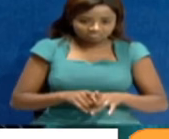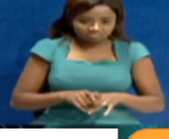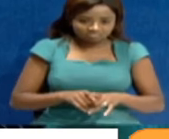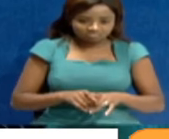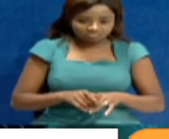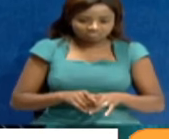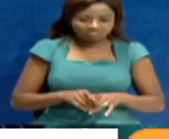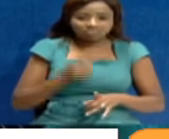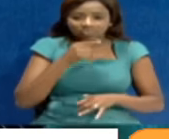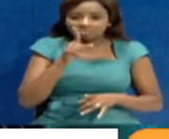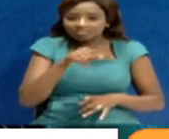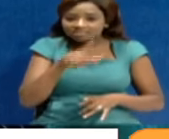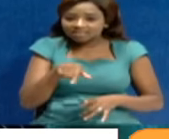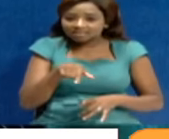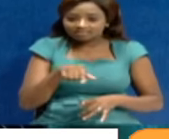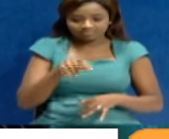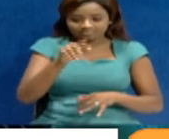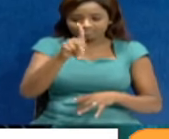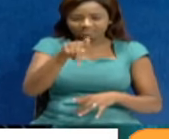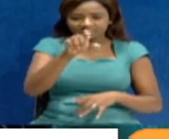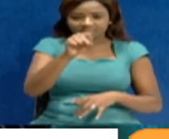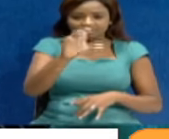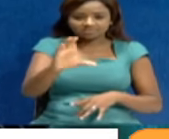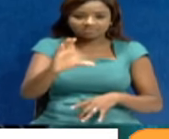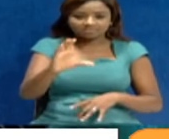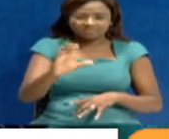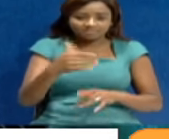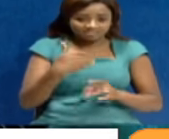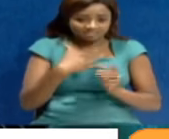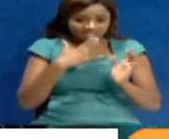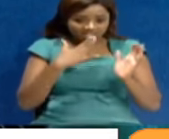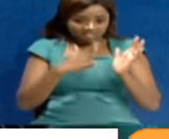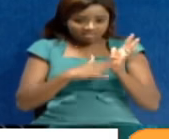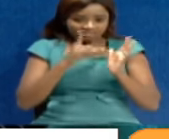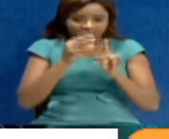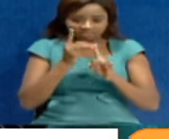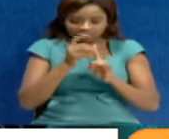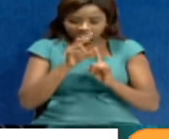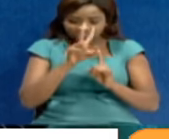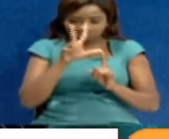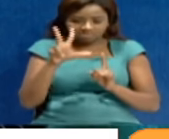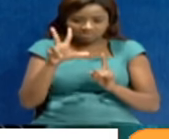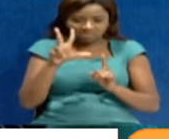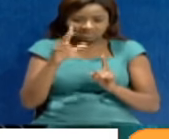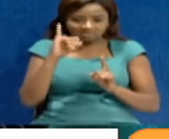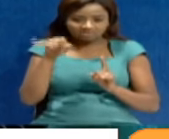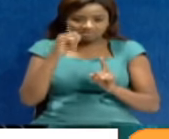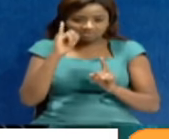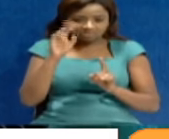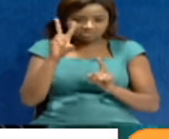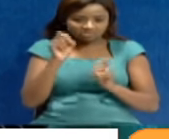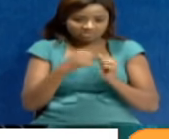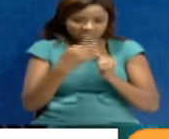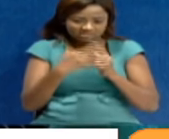fair, is the Public Service Commission. There is a letter that was dated 23rd